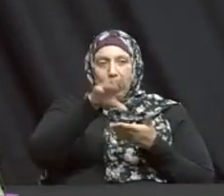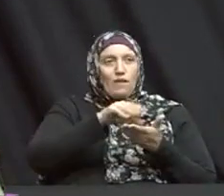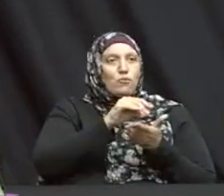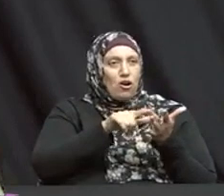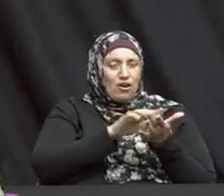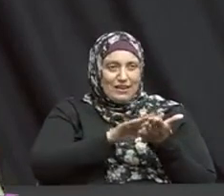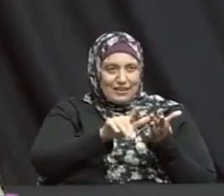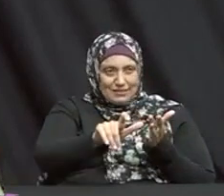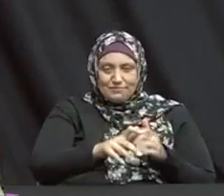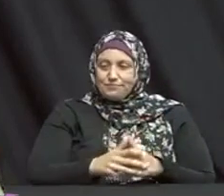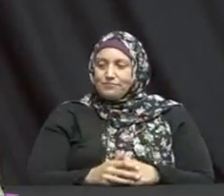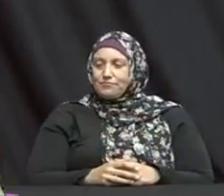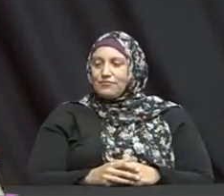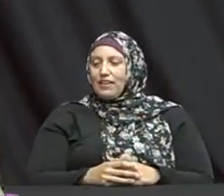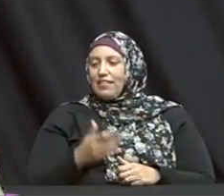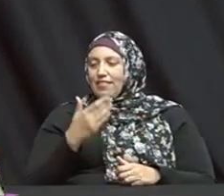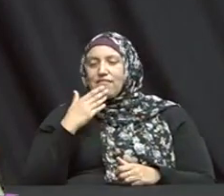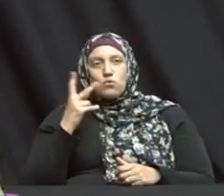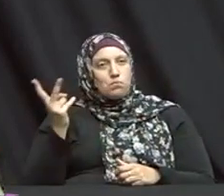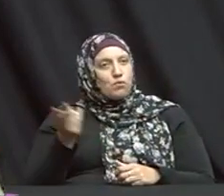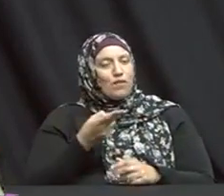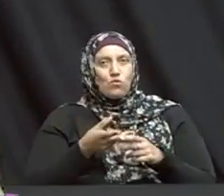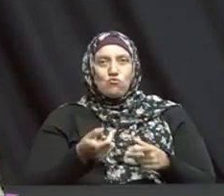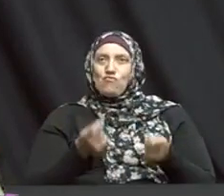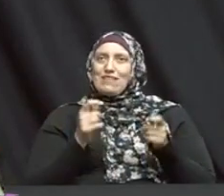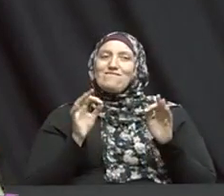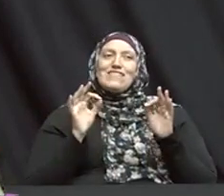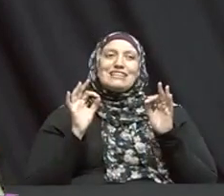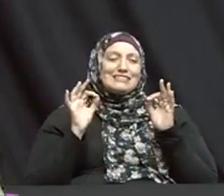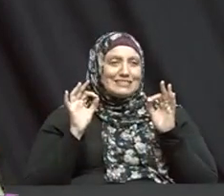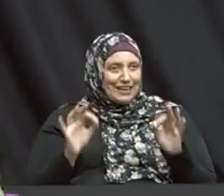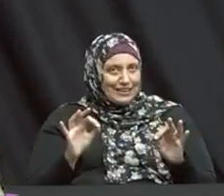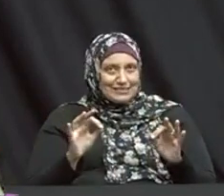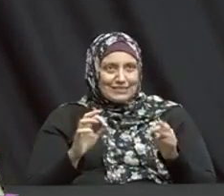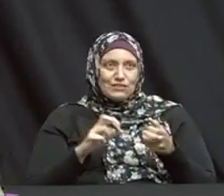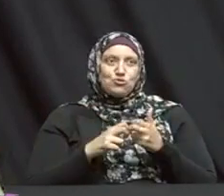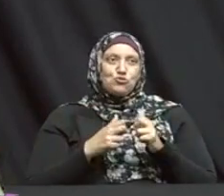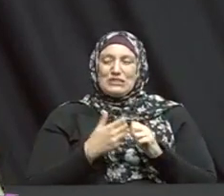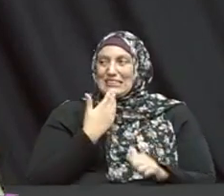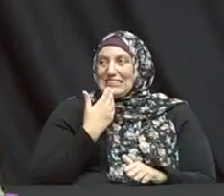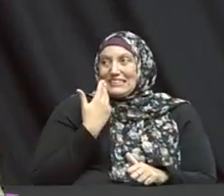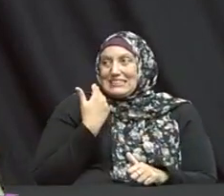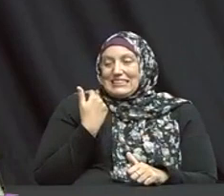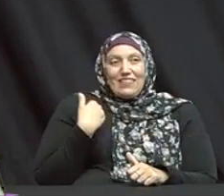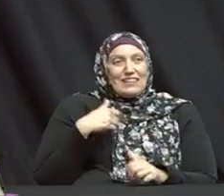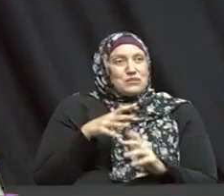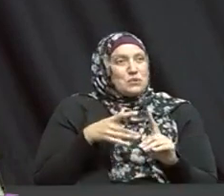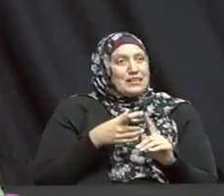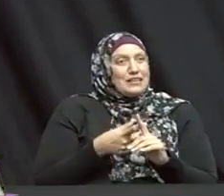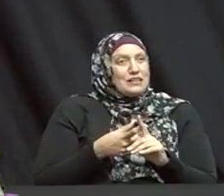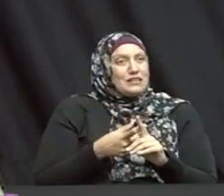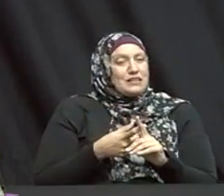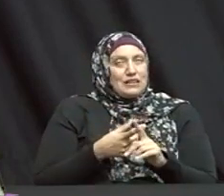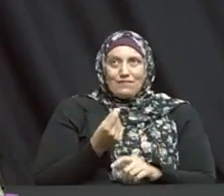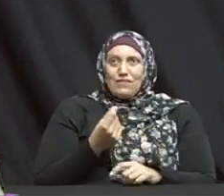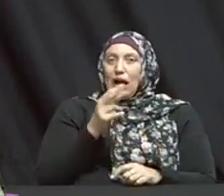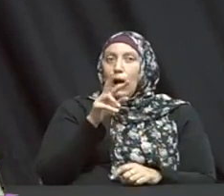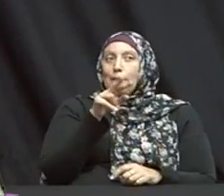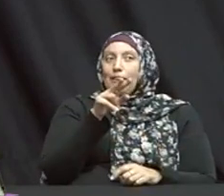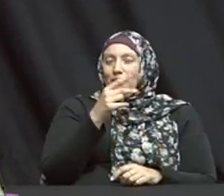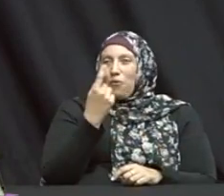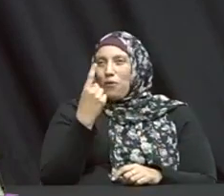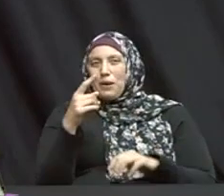for raising this issue. I actually had a client earlier this week. The couple, one of them is Muslim, another one is not Muslim.